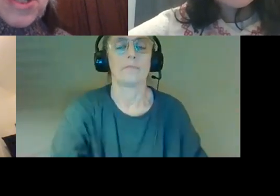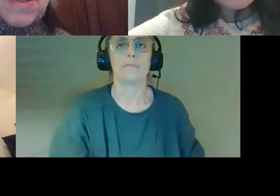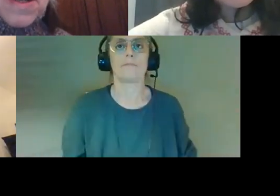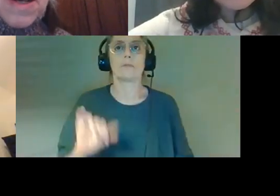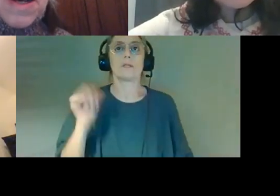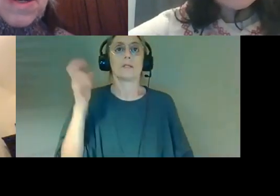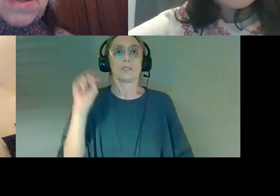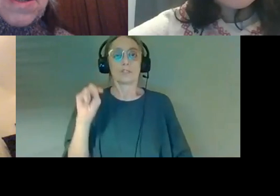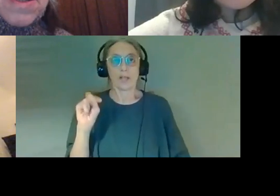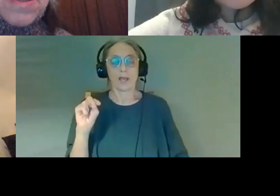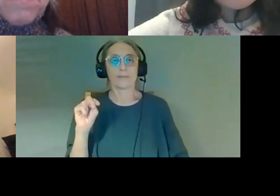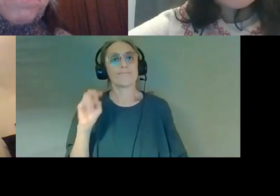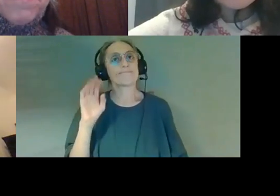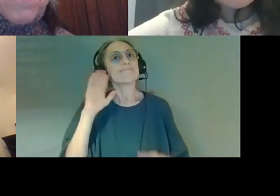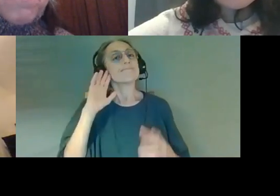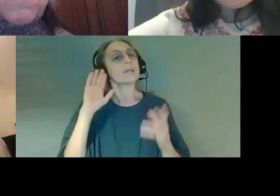transportation.